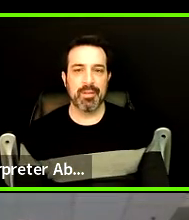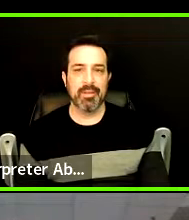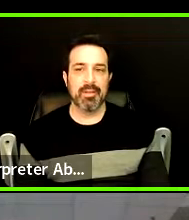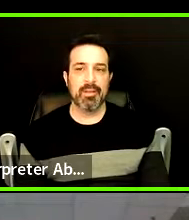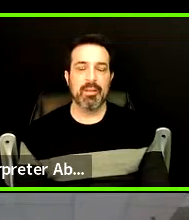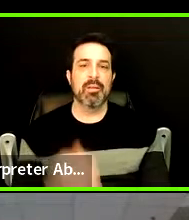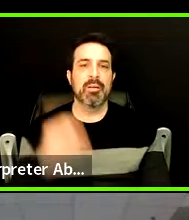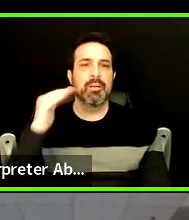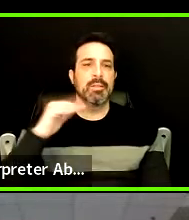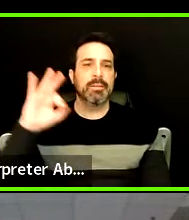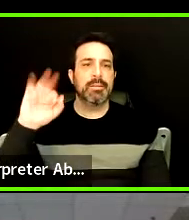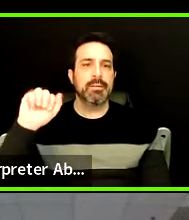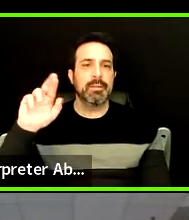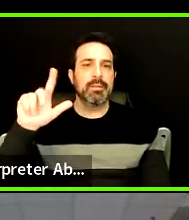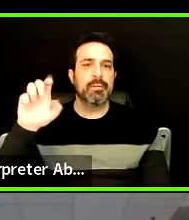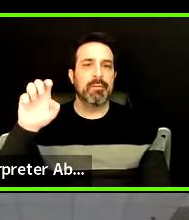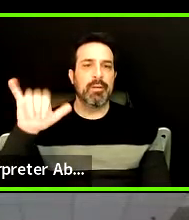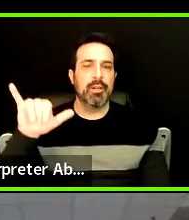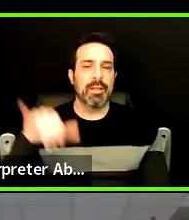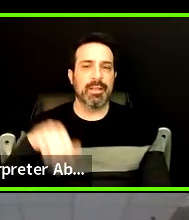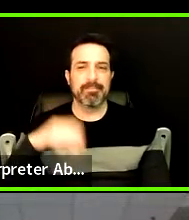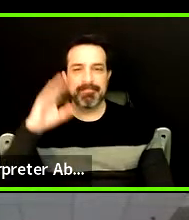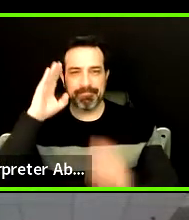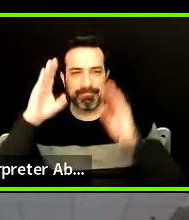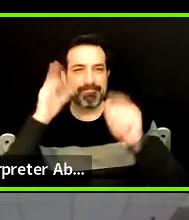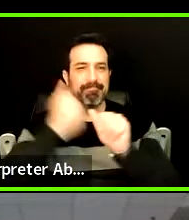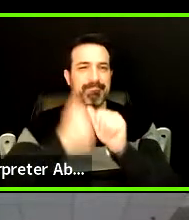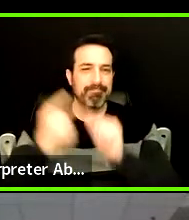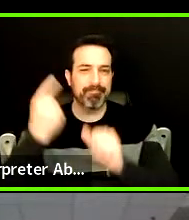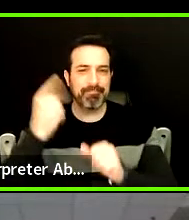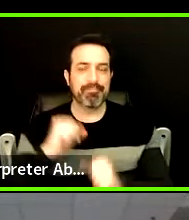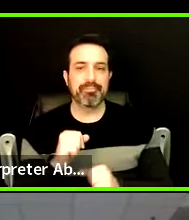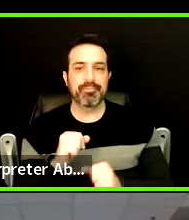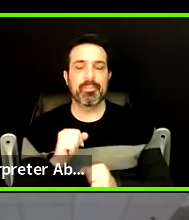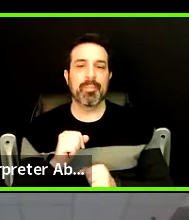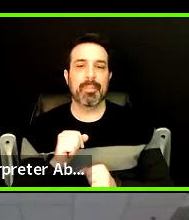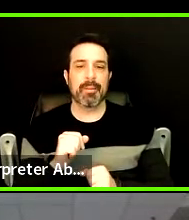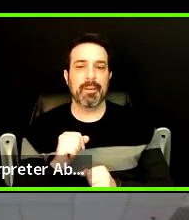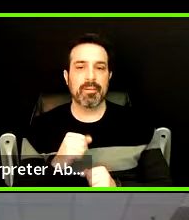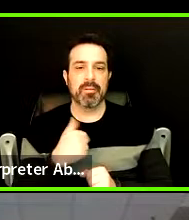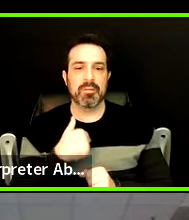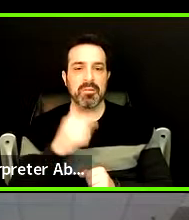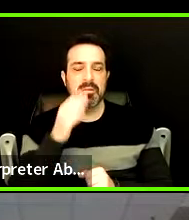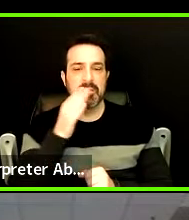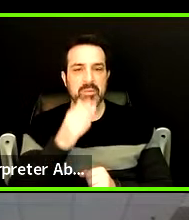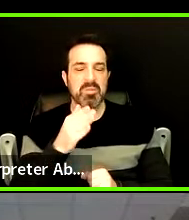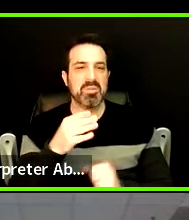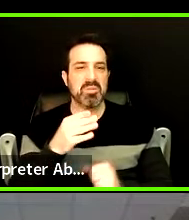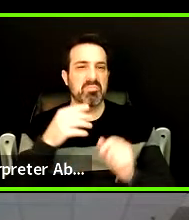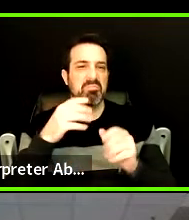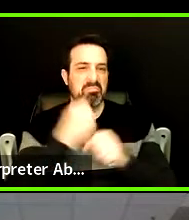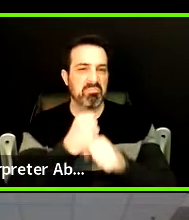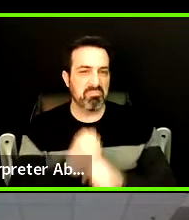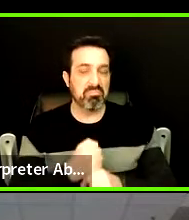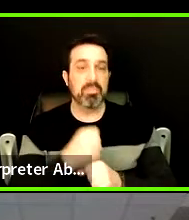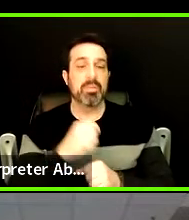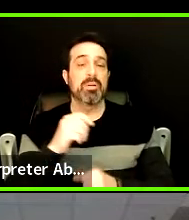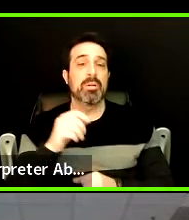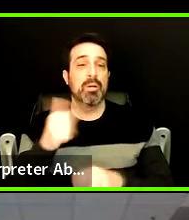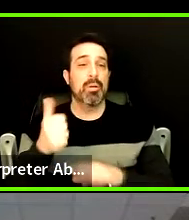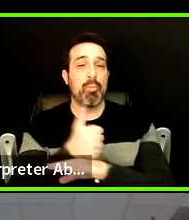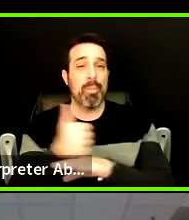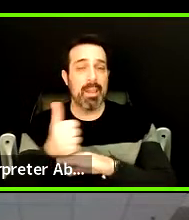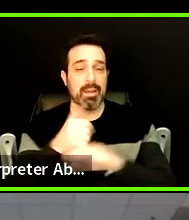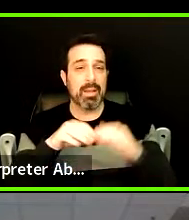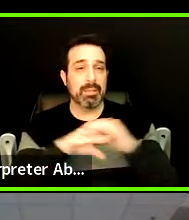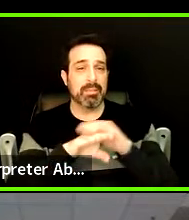Farley. Yeah, hi, everybody. So I'm just going to go through our bullet points here. So under mobility and